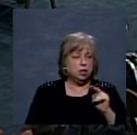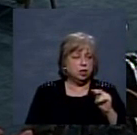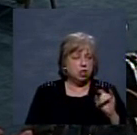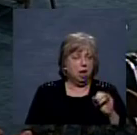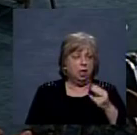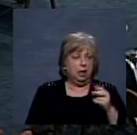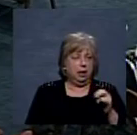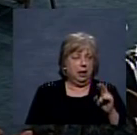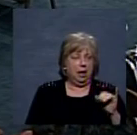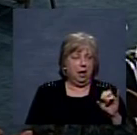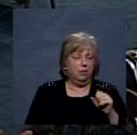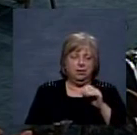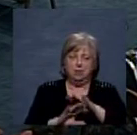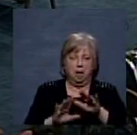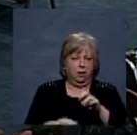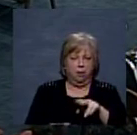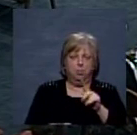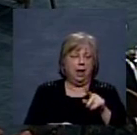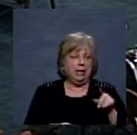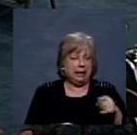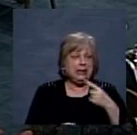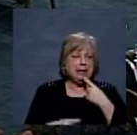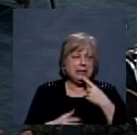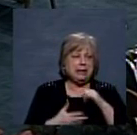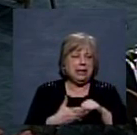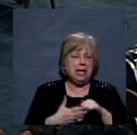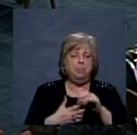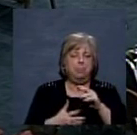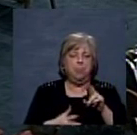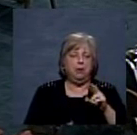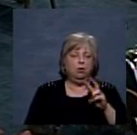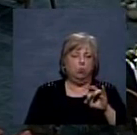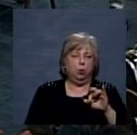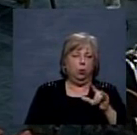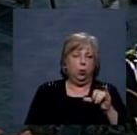That's all I need to know. And he referenced that Mr. Willis is a family member. Thank you.